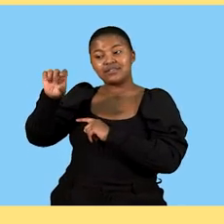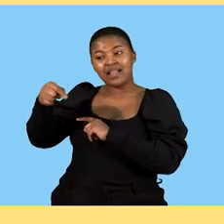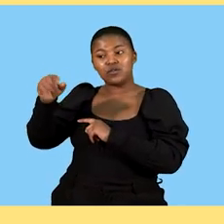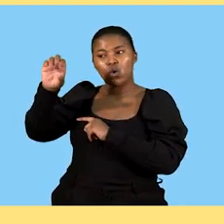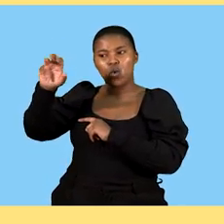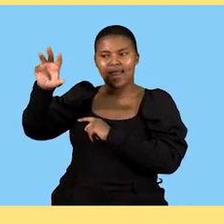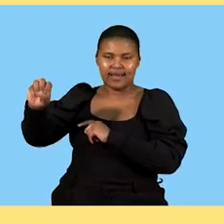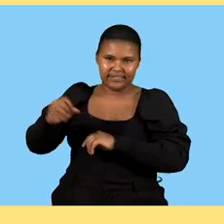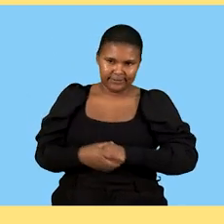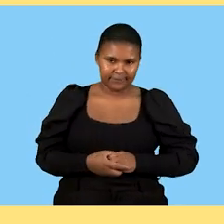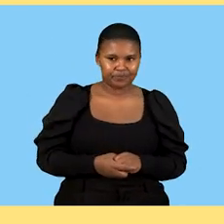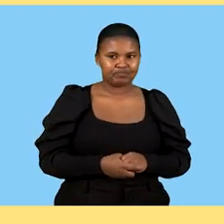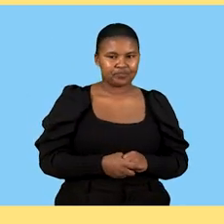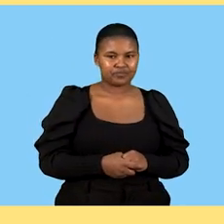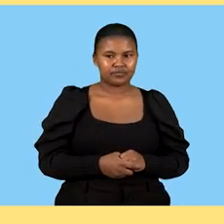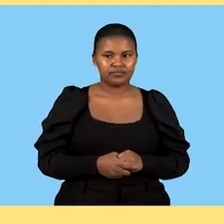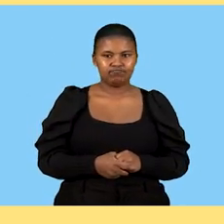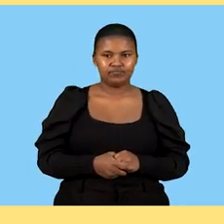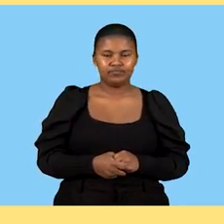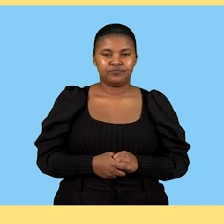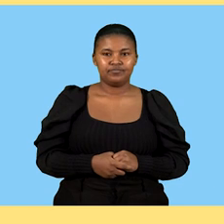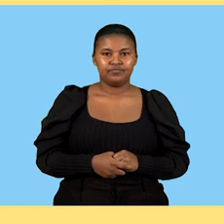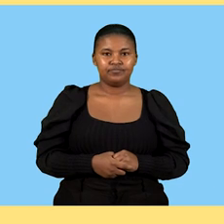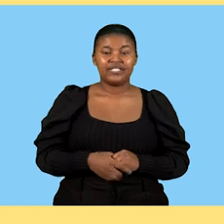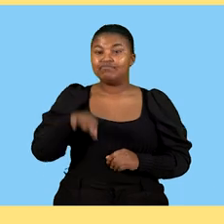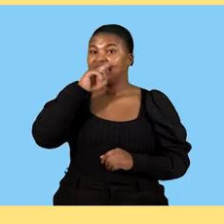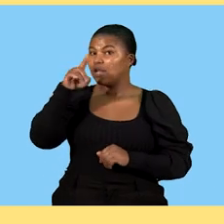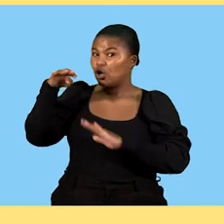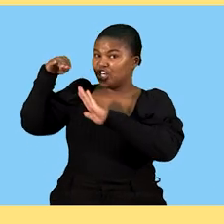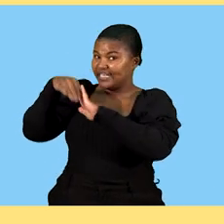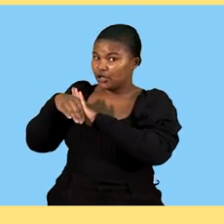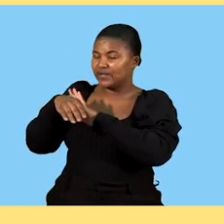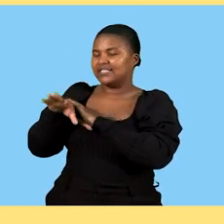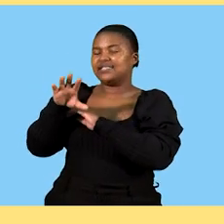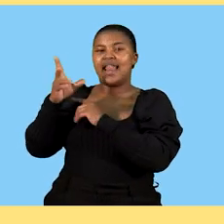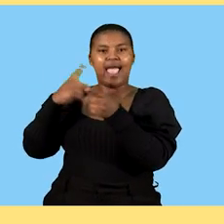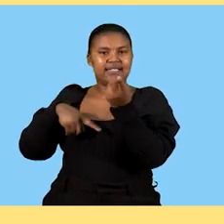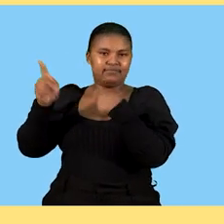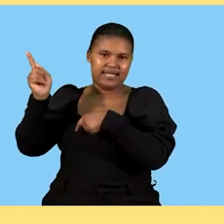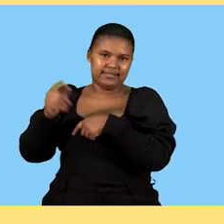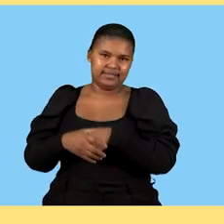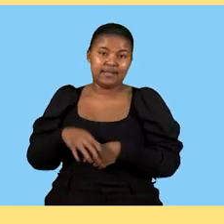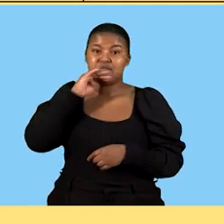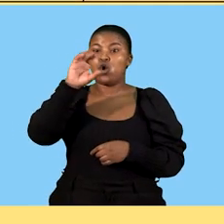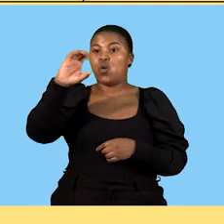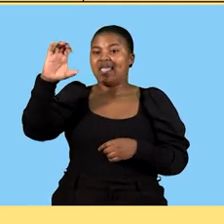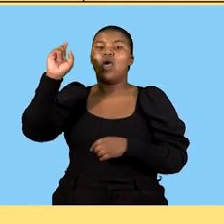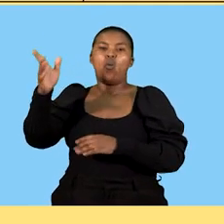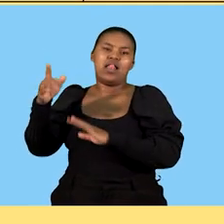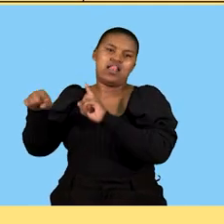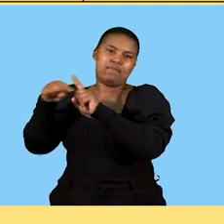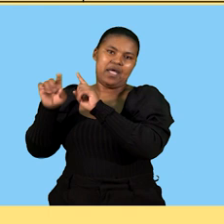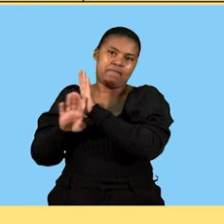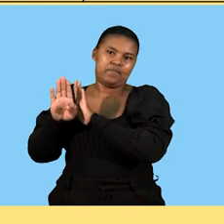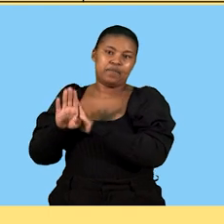journal. Remember, in the general journal, we debited our accrued income and we credited our rent income. When